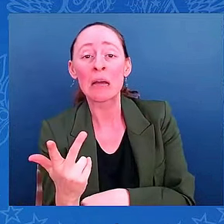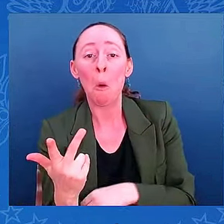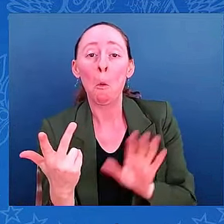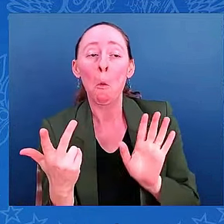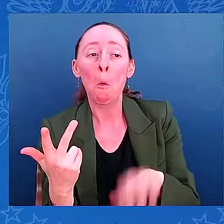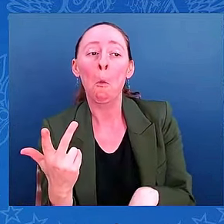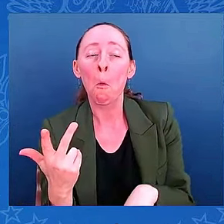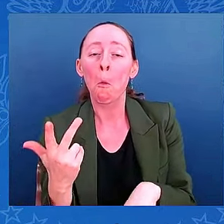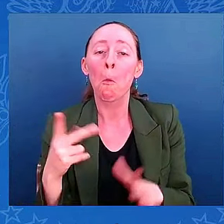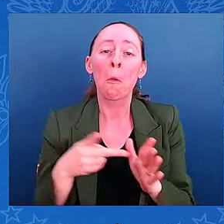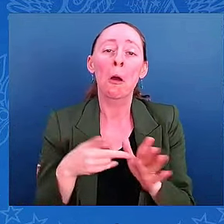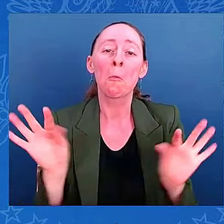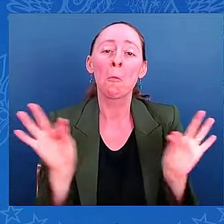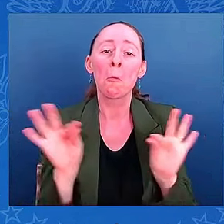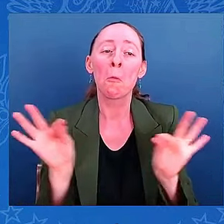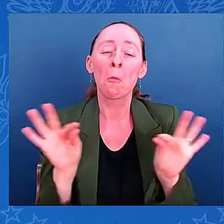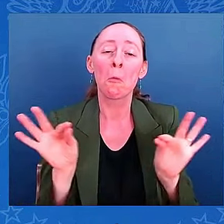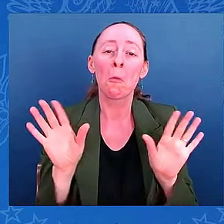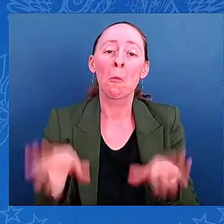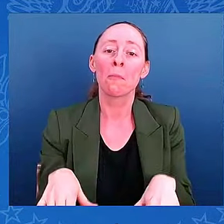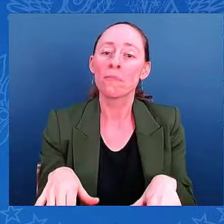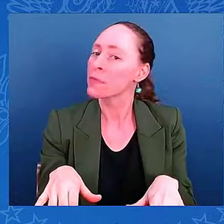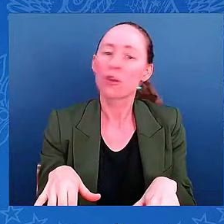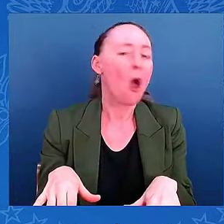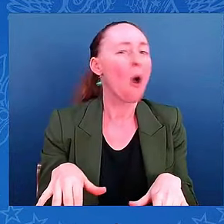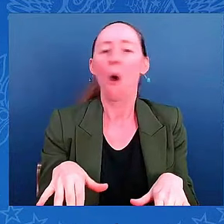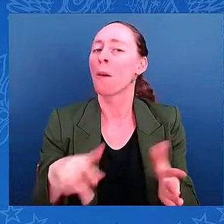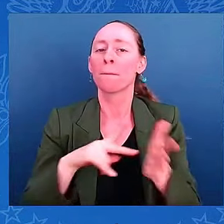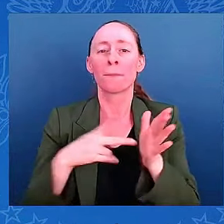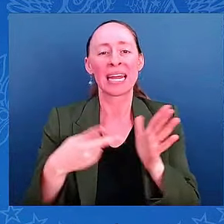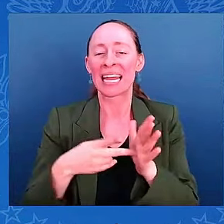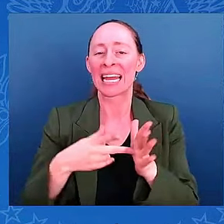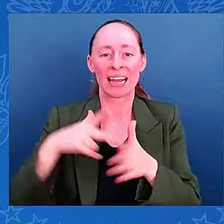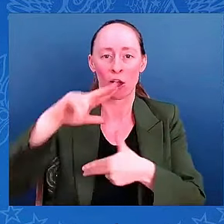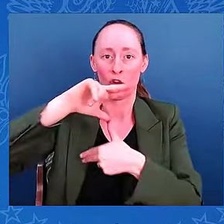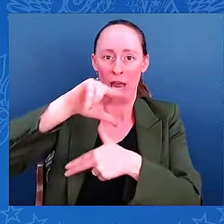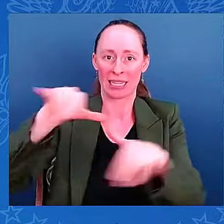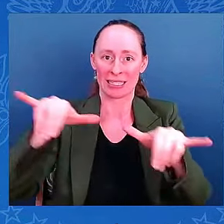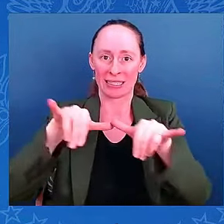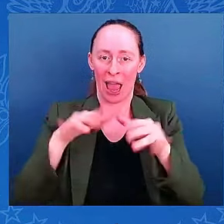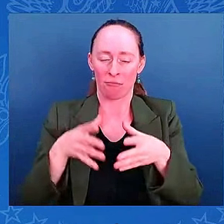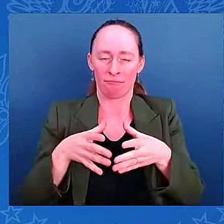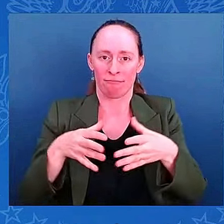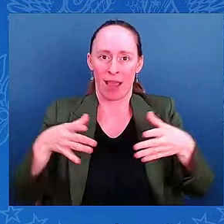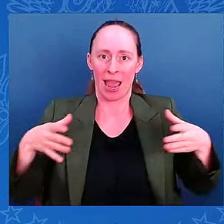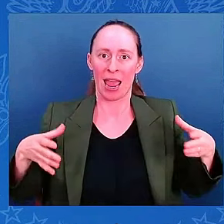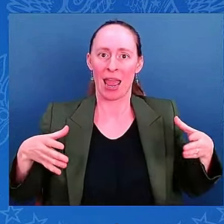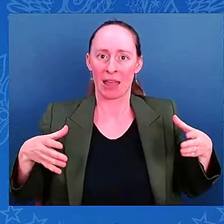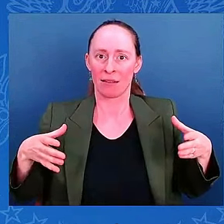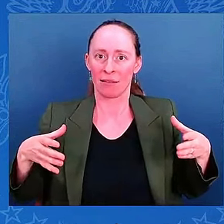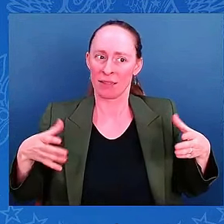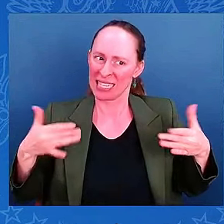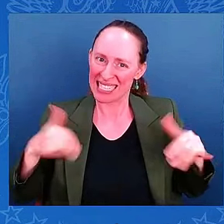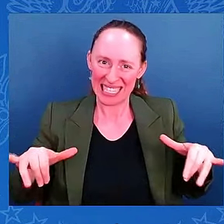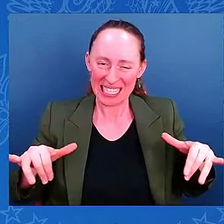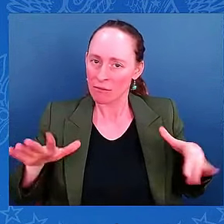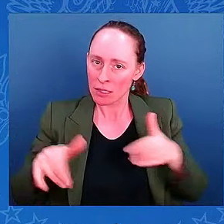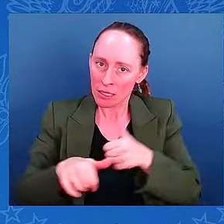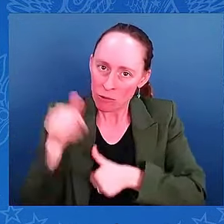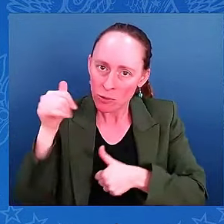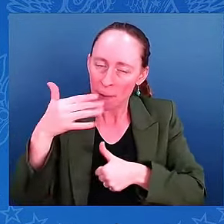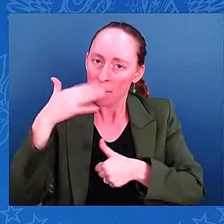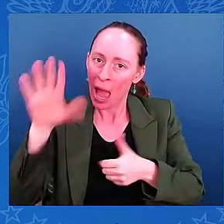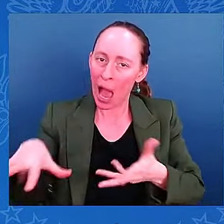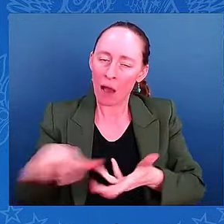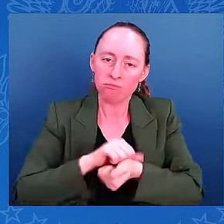the wind field. The impacts don't change associated with that. And I've seen this in Hurricane Florence and other historic hurricanes. So, we have to be mindful